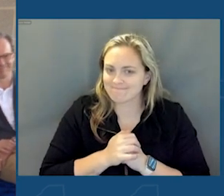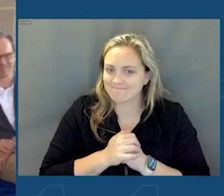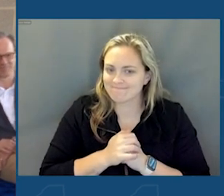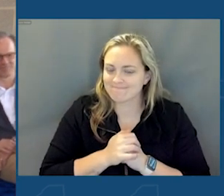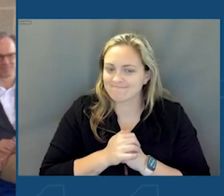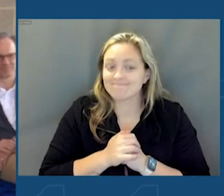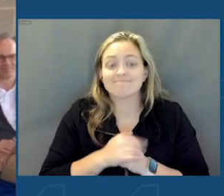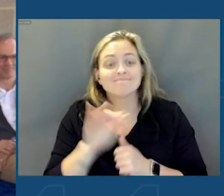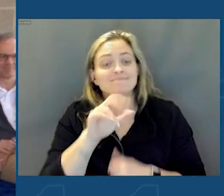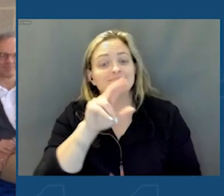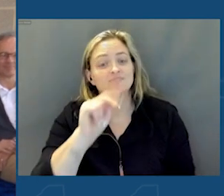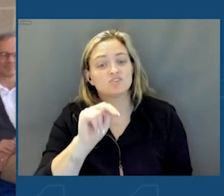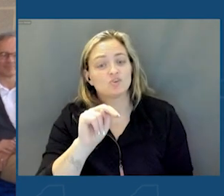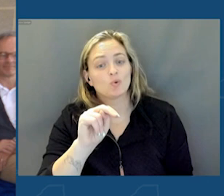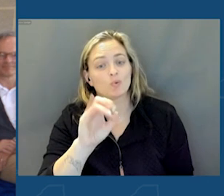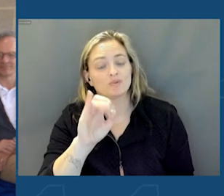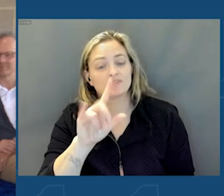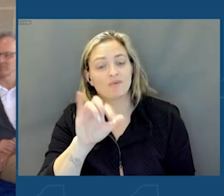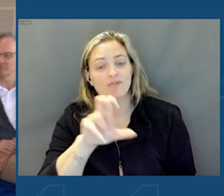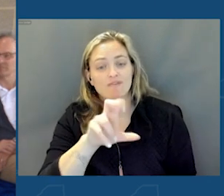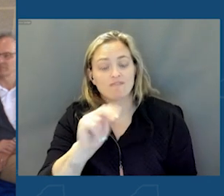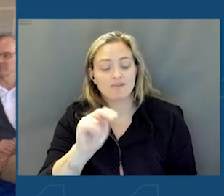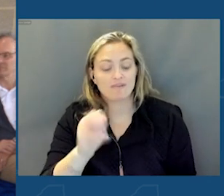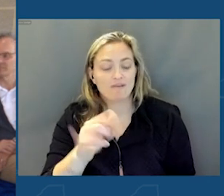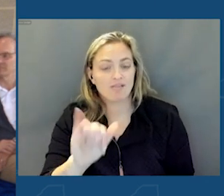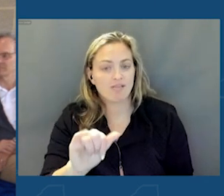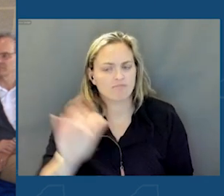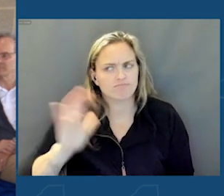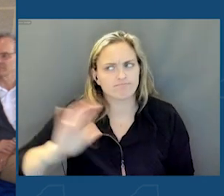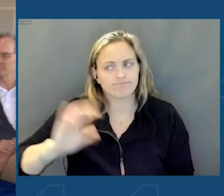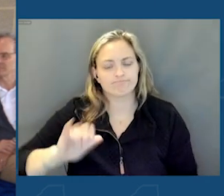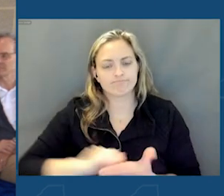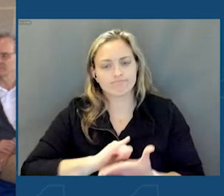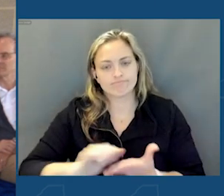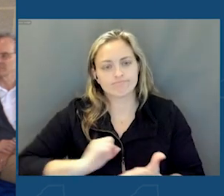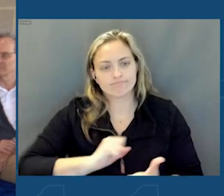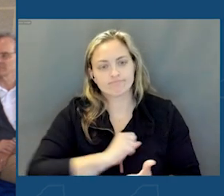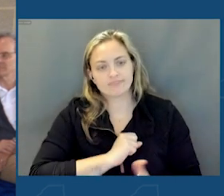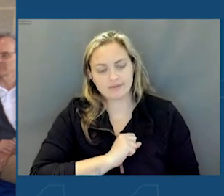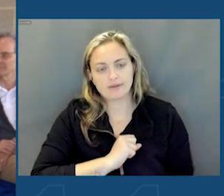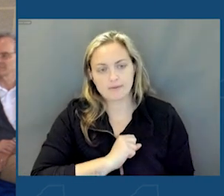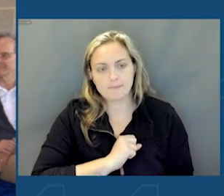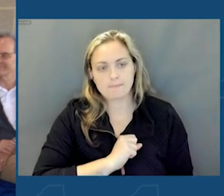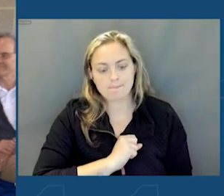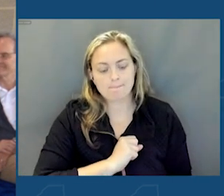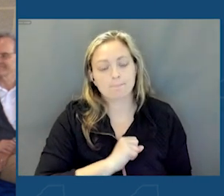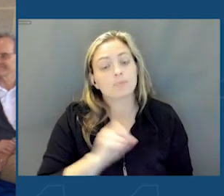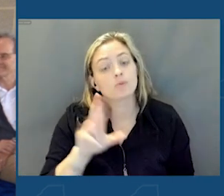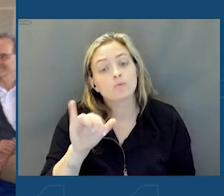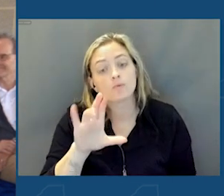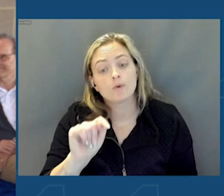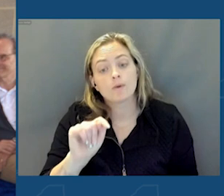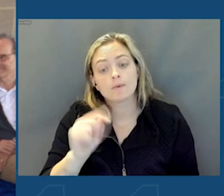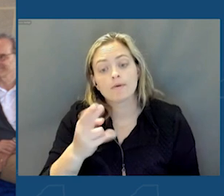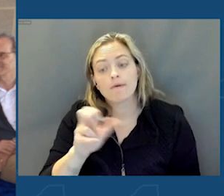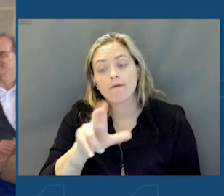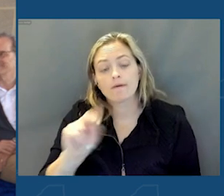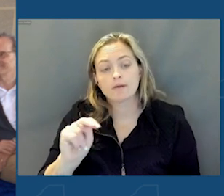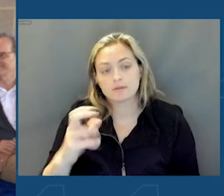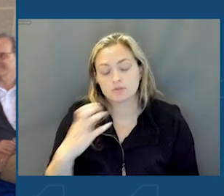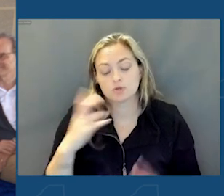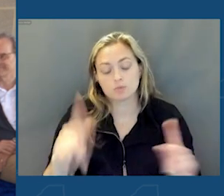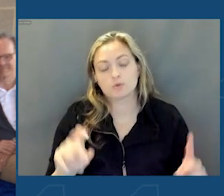Joan Sullivan Grilla, former New York State Senate, retired. Robert Heisen, chair of the Seneca County Board